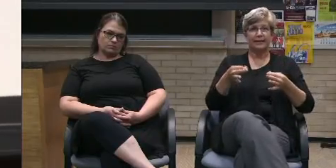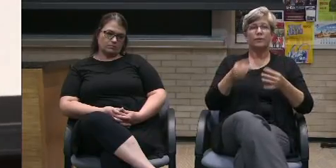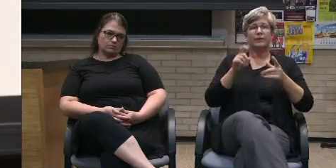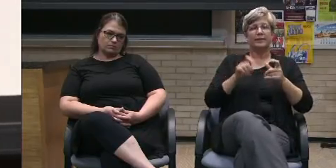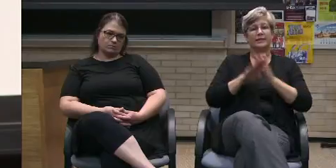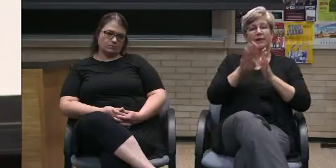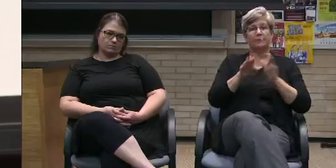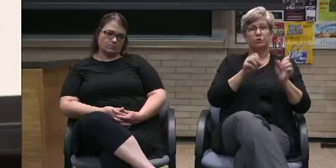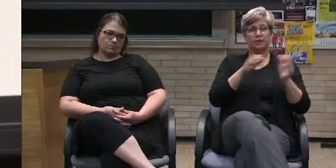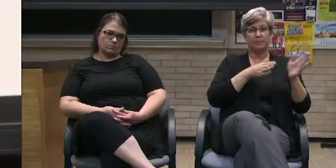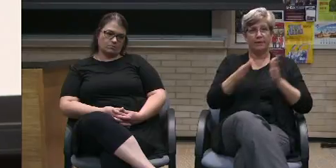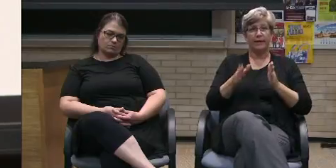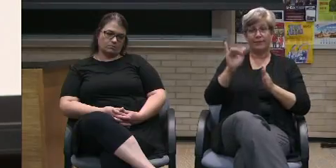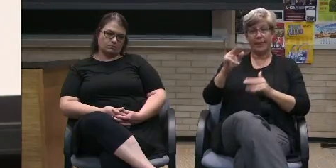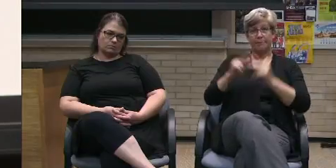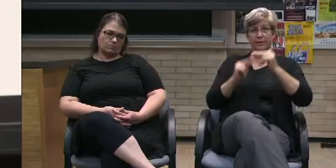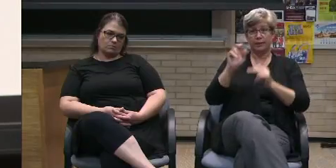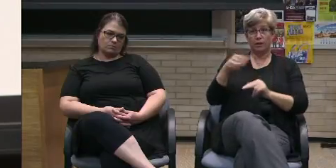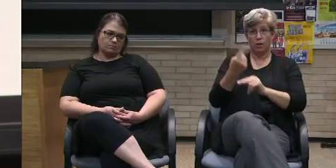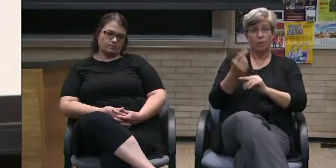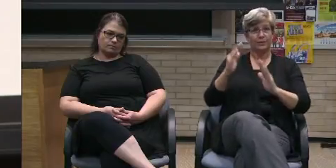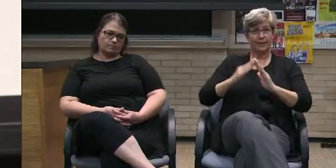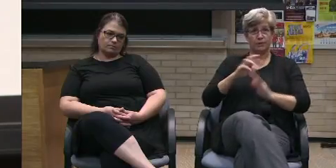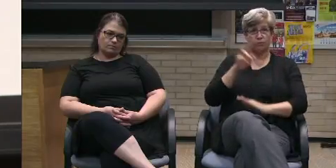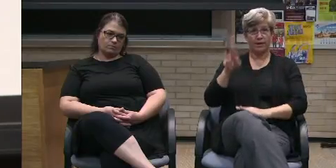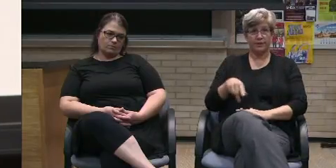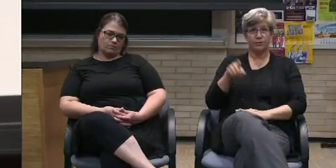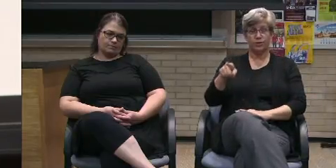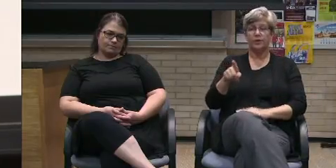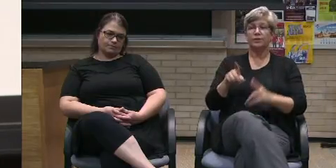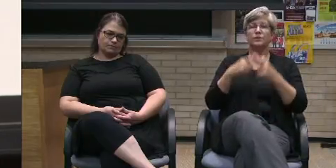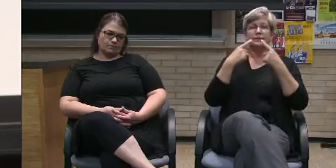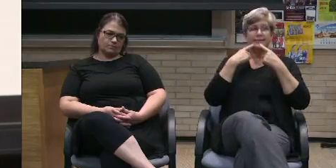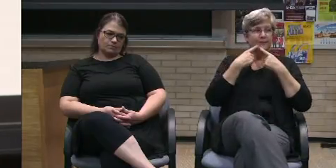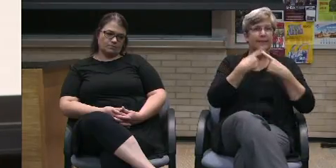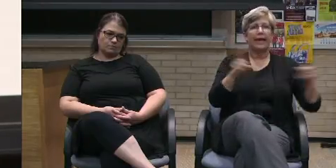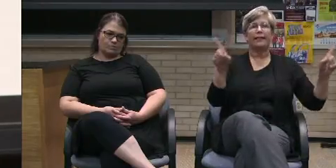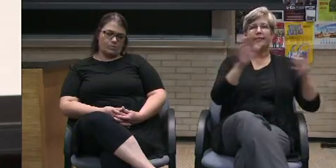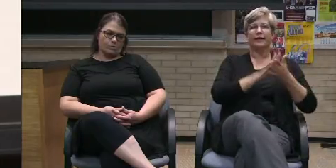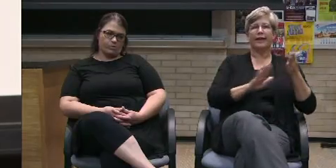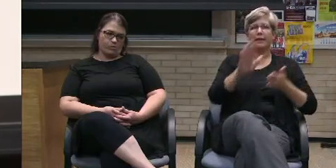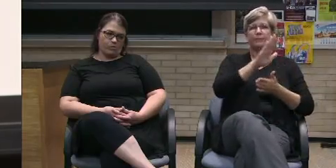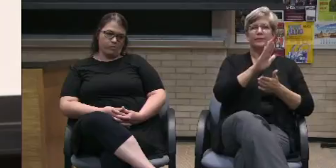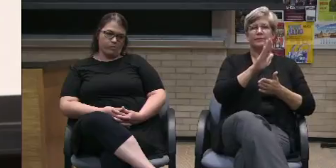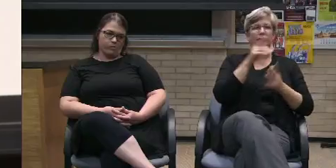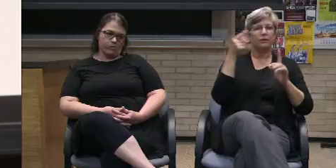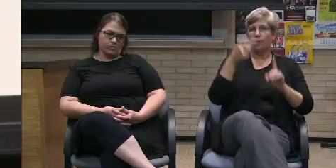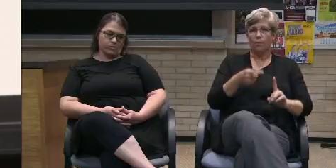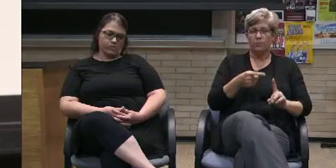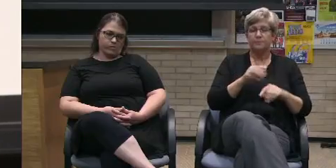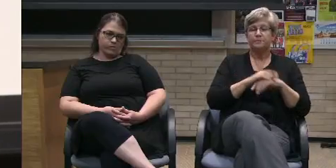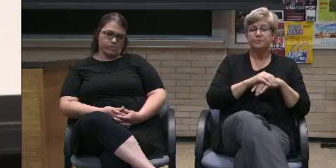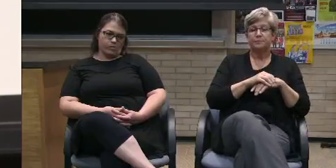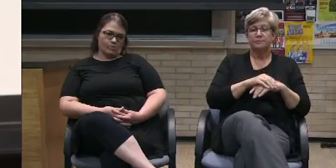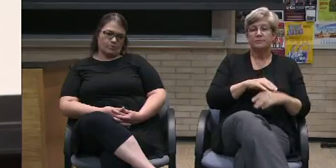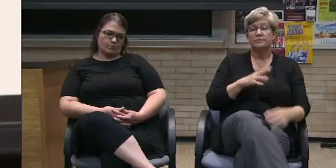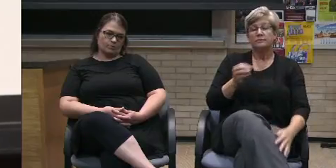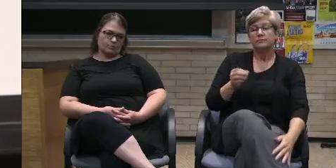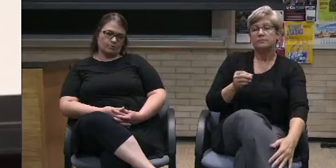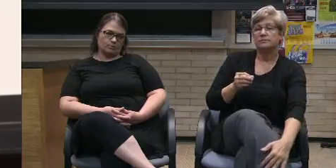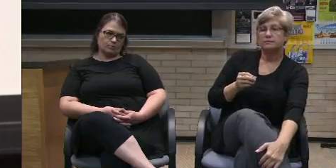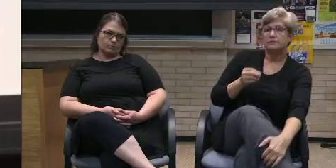strategic plan for that building in downtown Rochester to tell the campus what we were going to do. And then